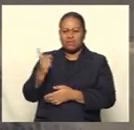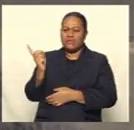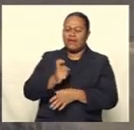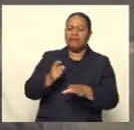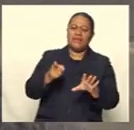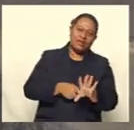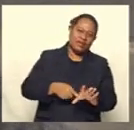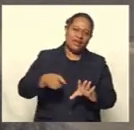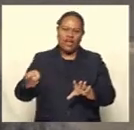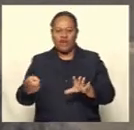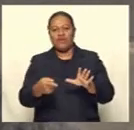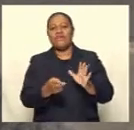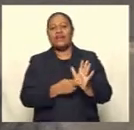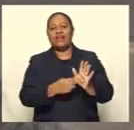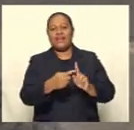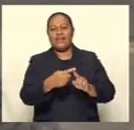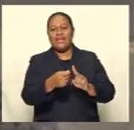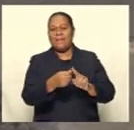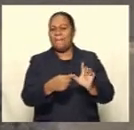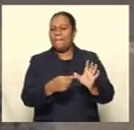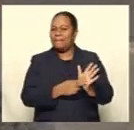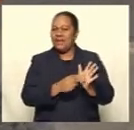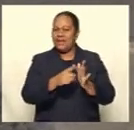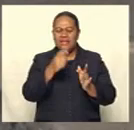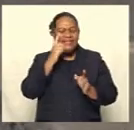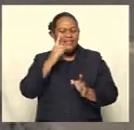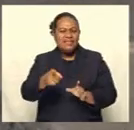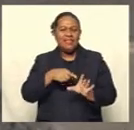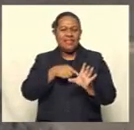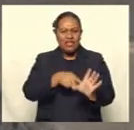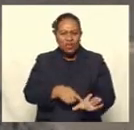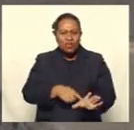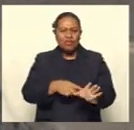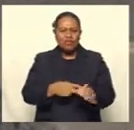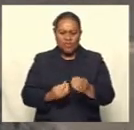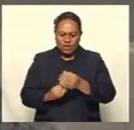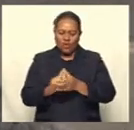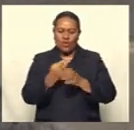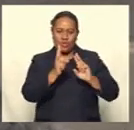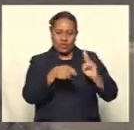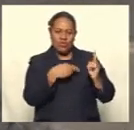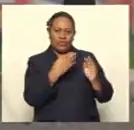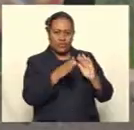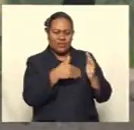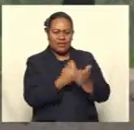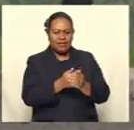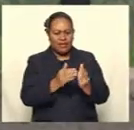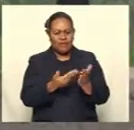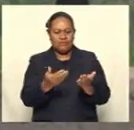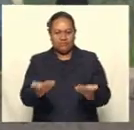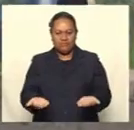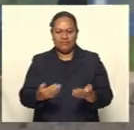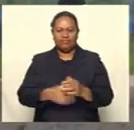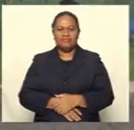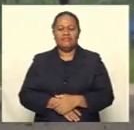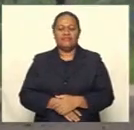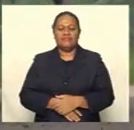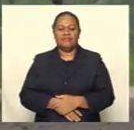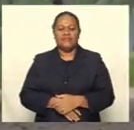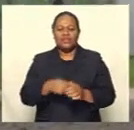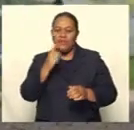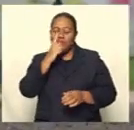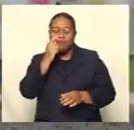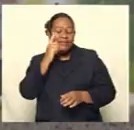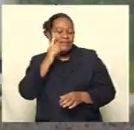of Nepani and seeing our young men and women whom we grew up with doing this. Residents say seeing the